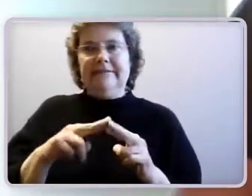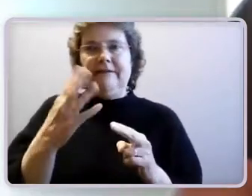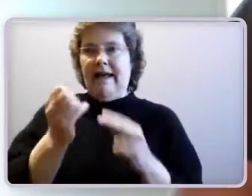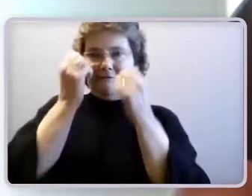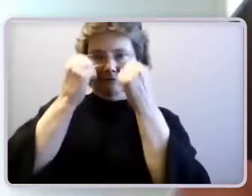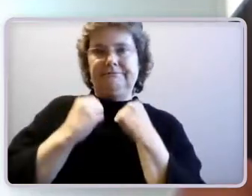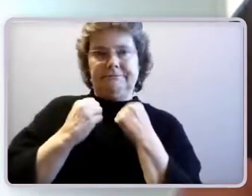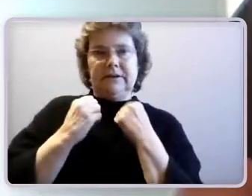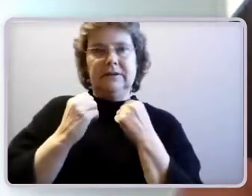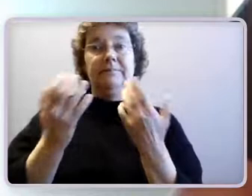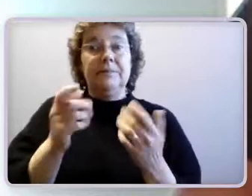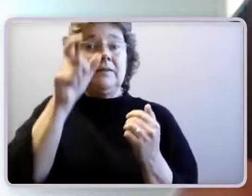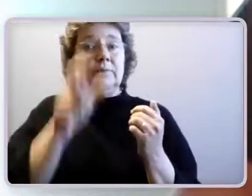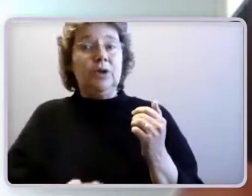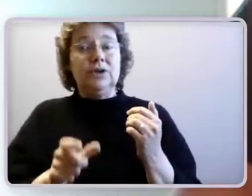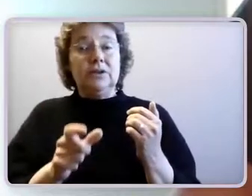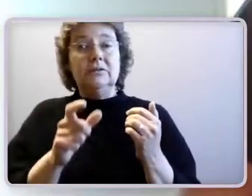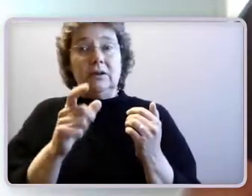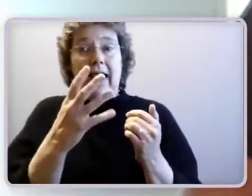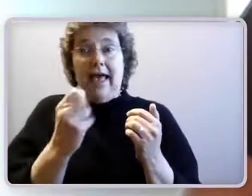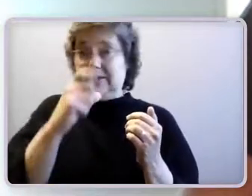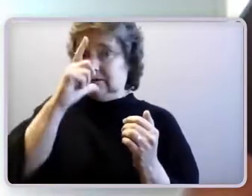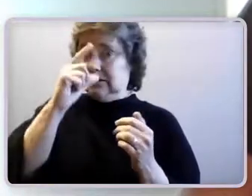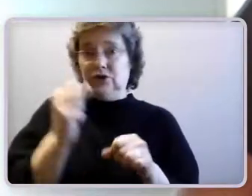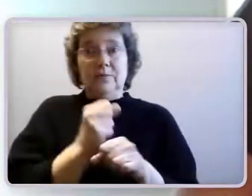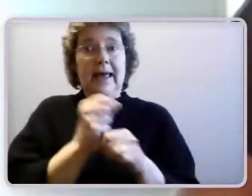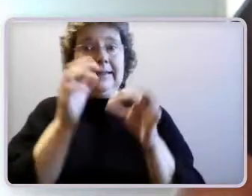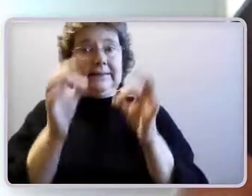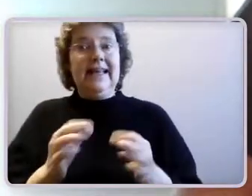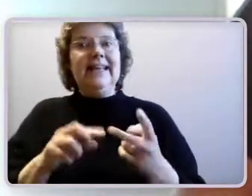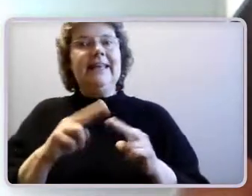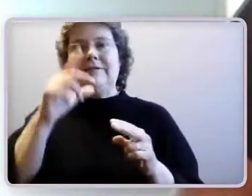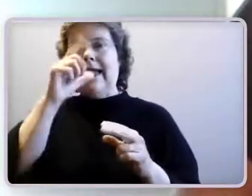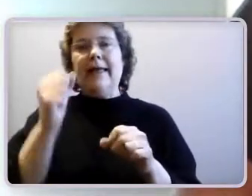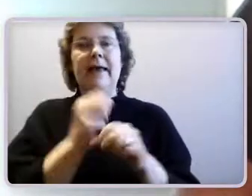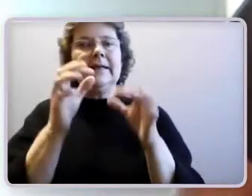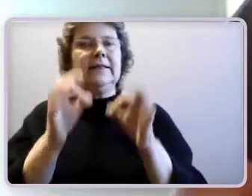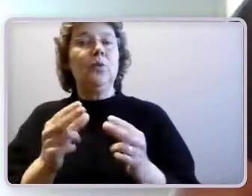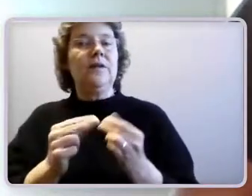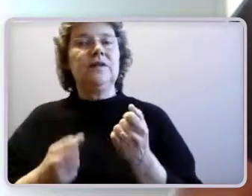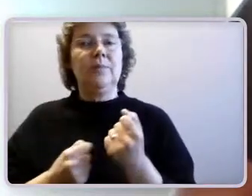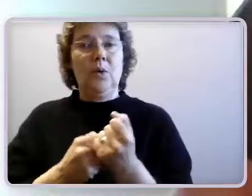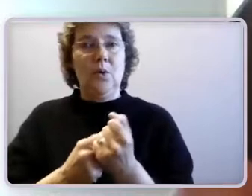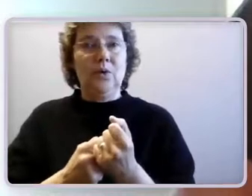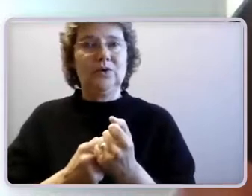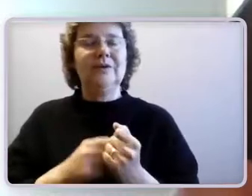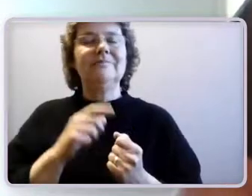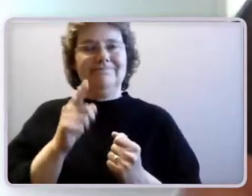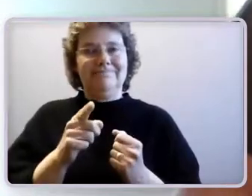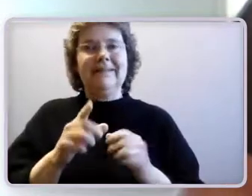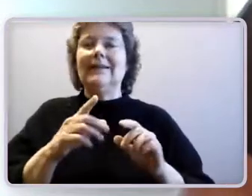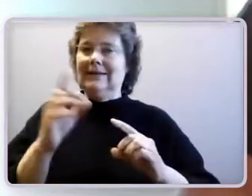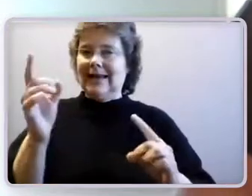capacity if they can make decisions with support. This is an important shift away from the best